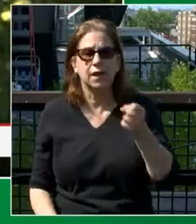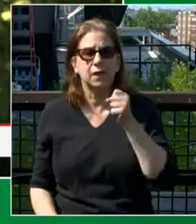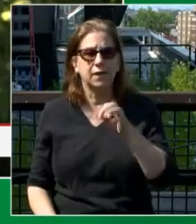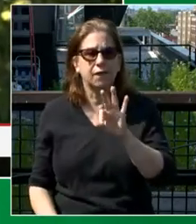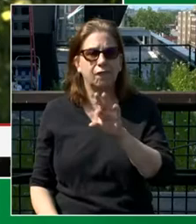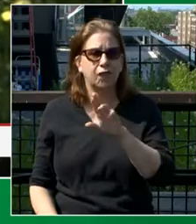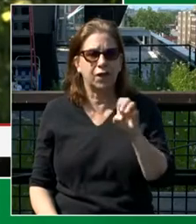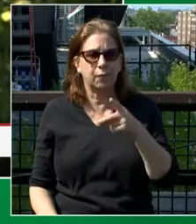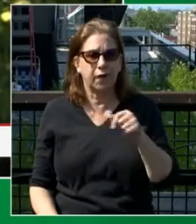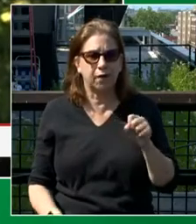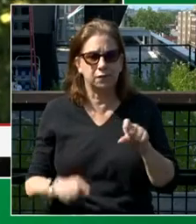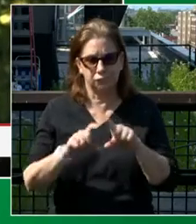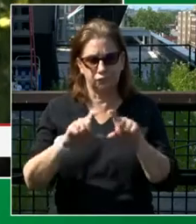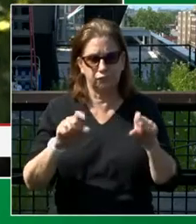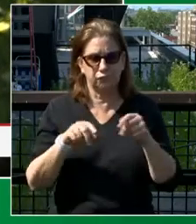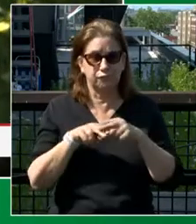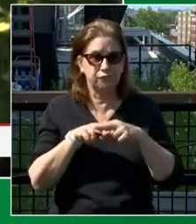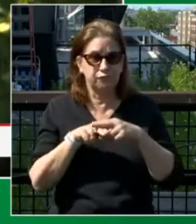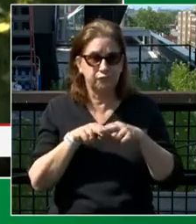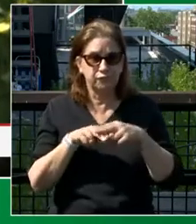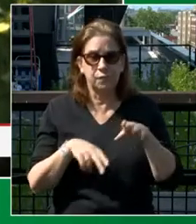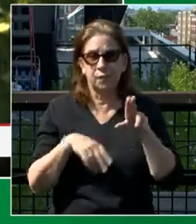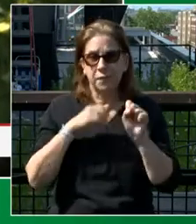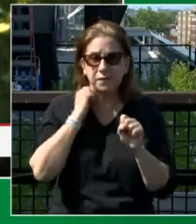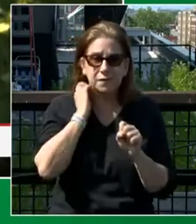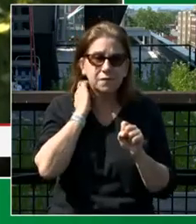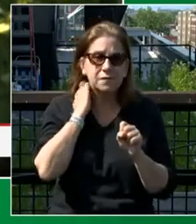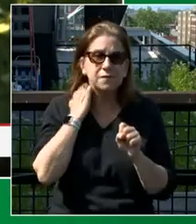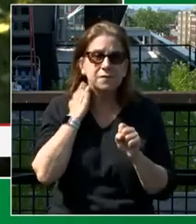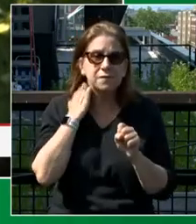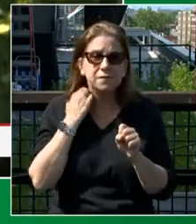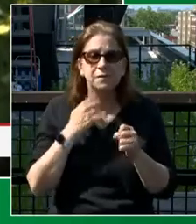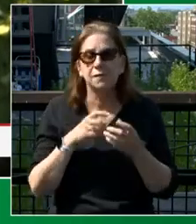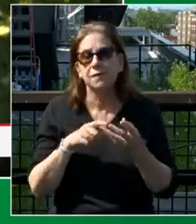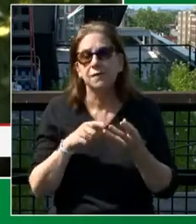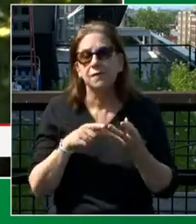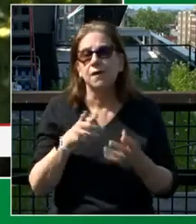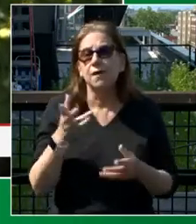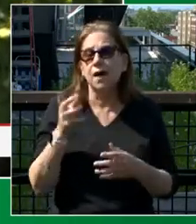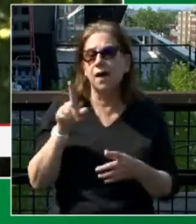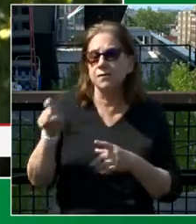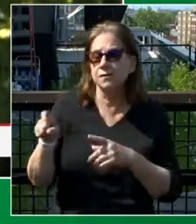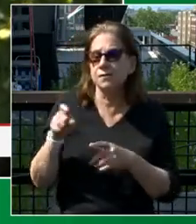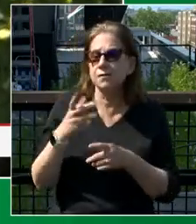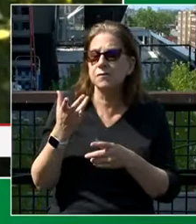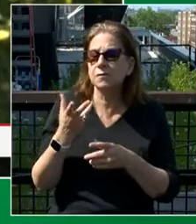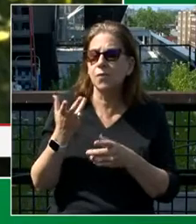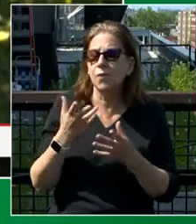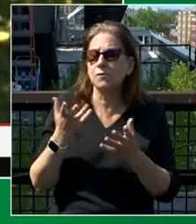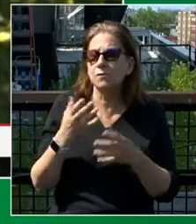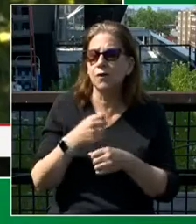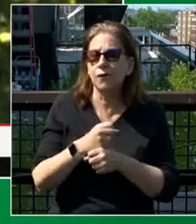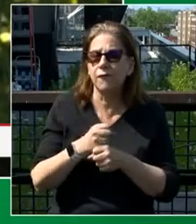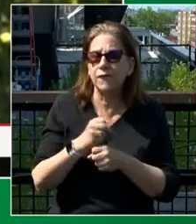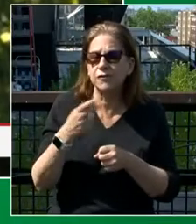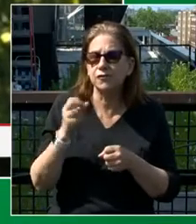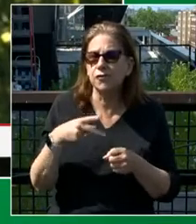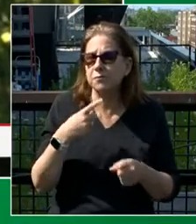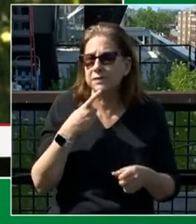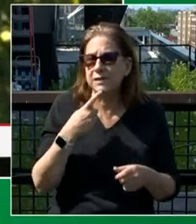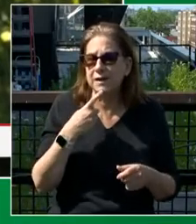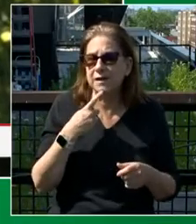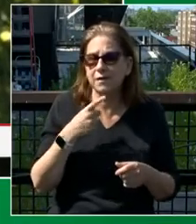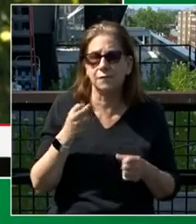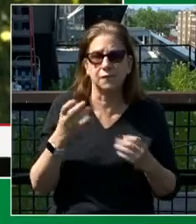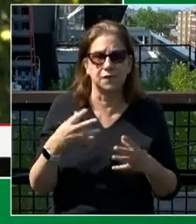the coffee shops been saying, the roasters? Oh man, I think they're really enjoying it. One roaster was so excited and moved by it. They were just, I mean,